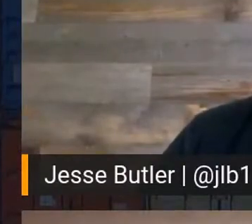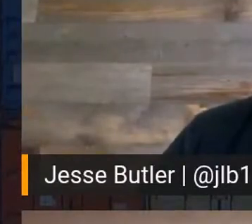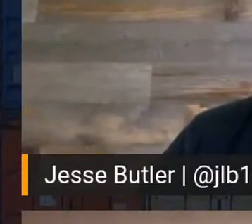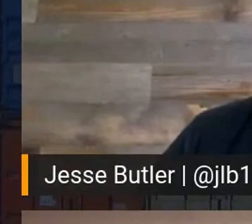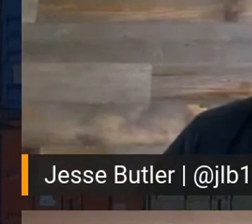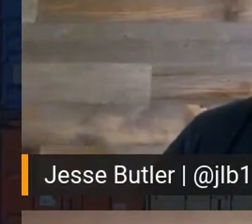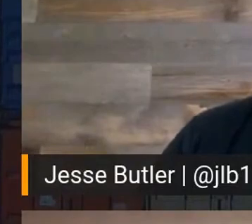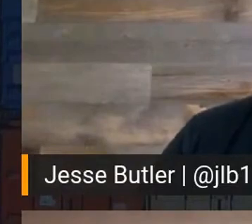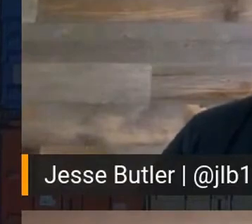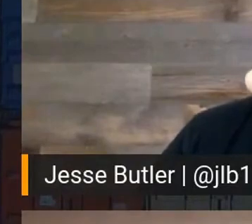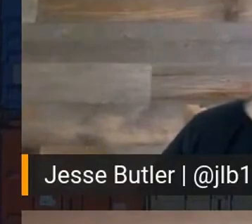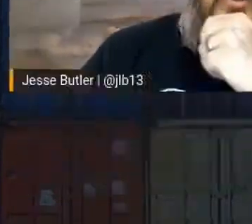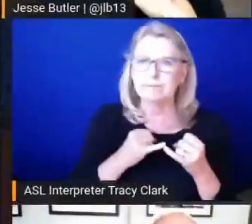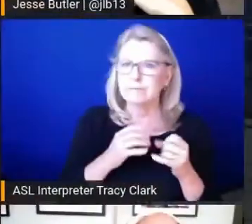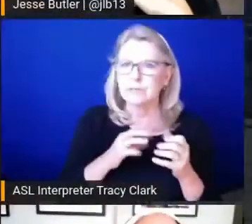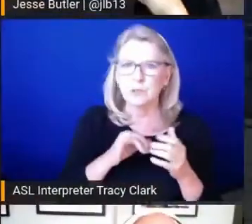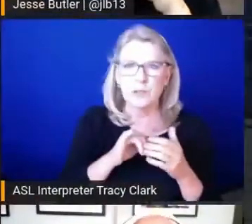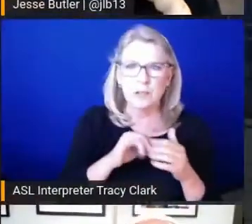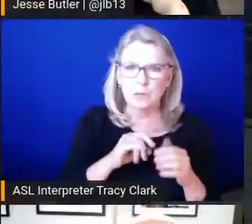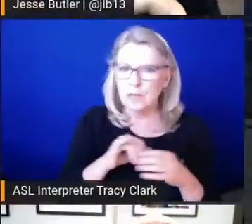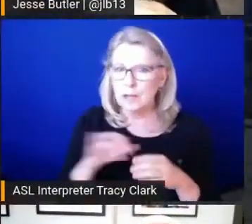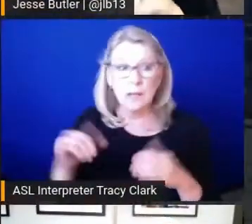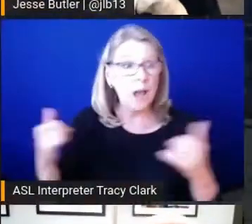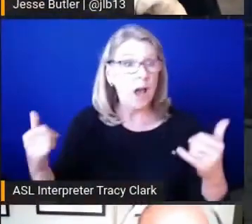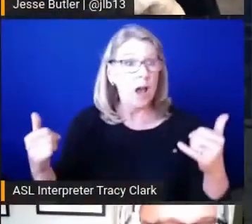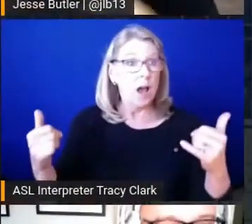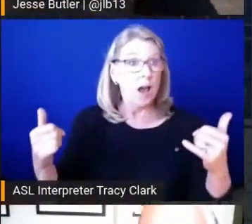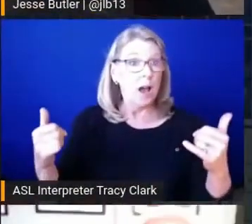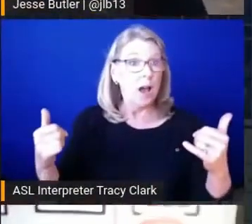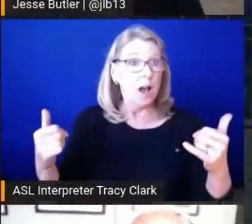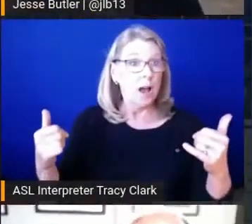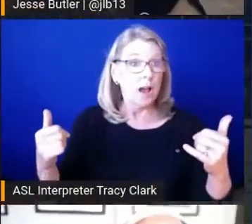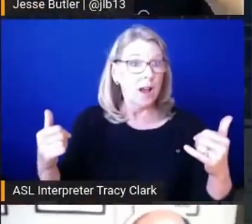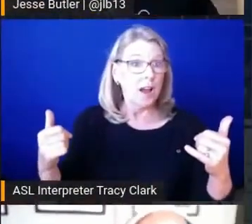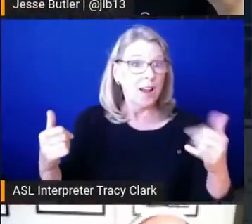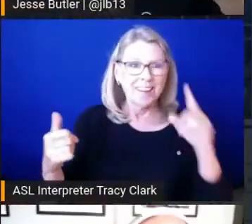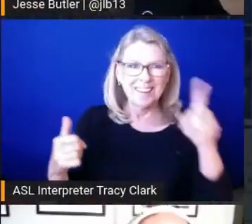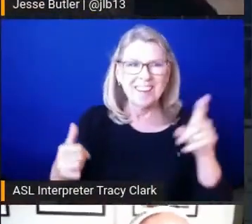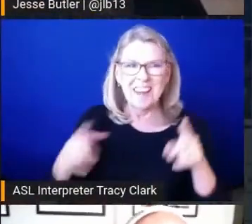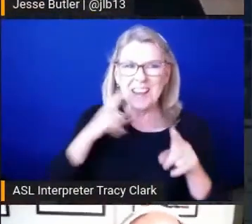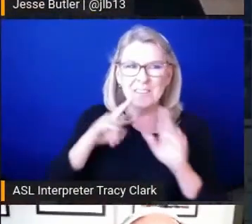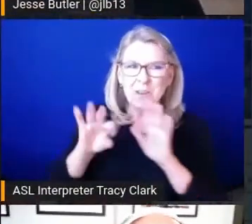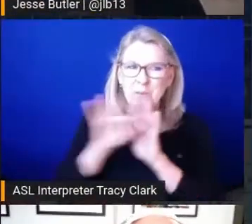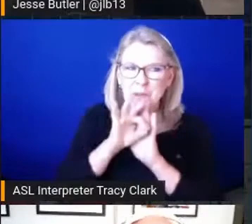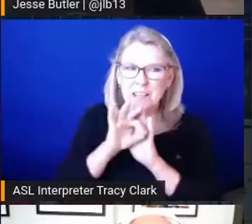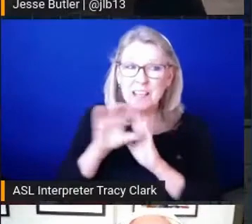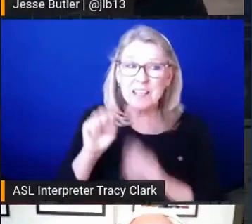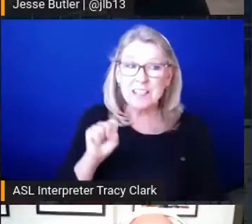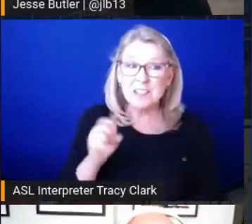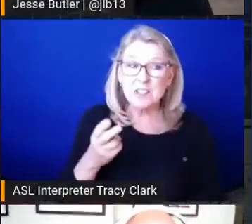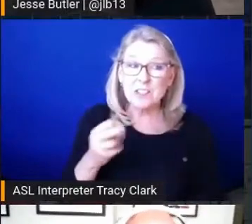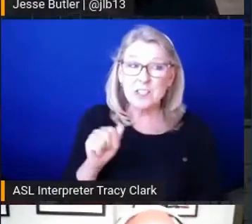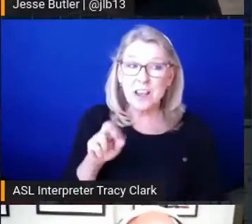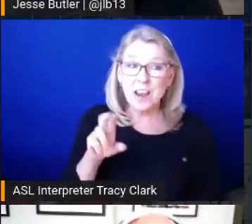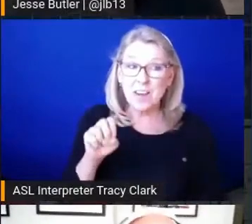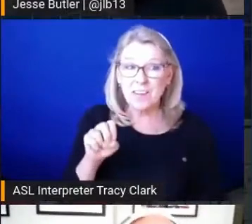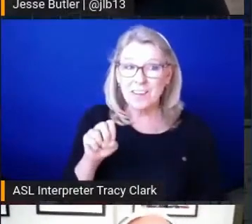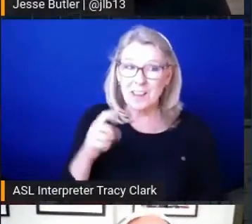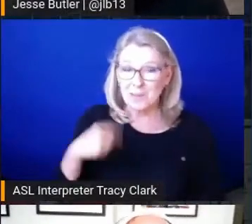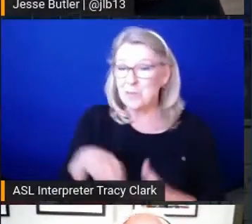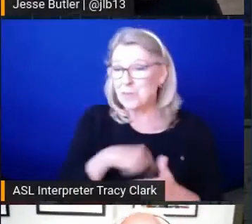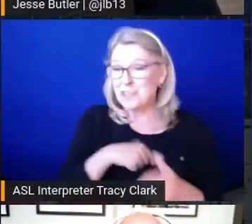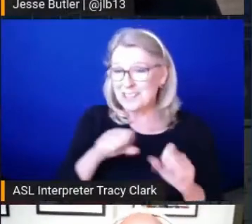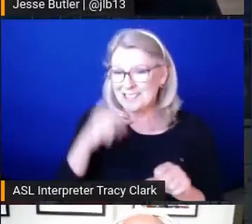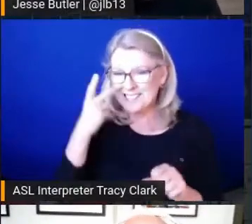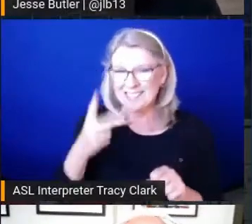did that properly. How about now? If you share it, then we can yes. see it. And now you won the internet, basically. There you go.